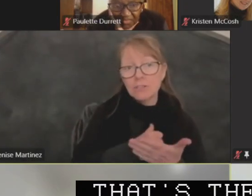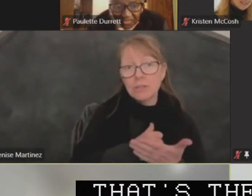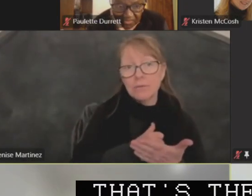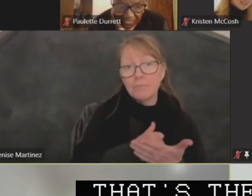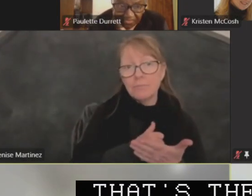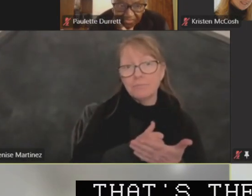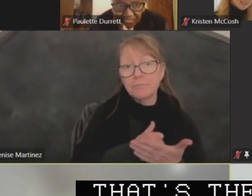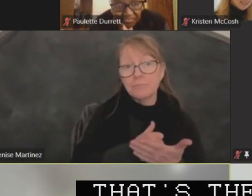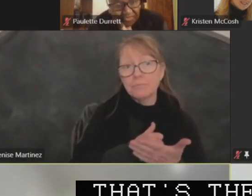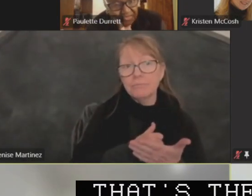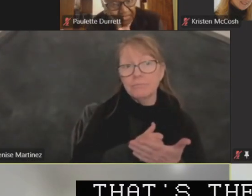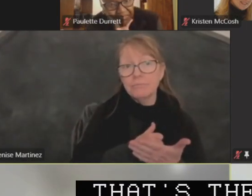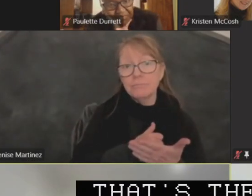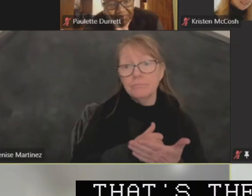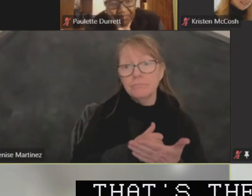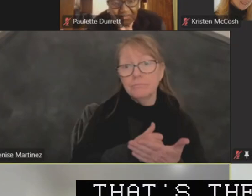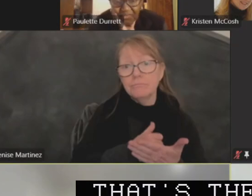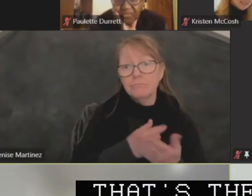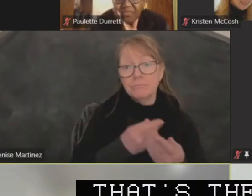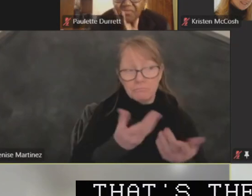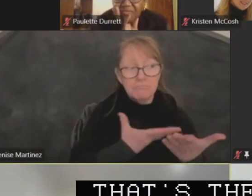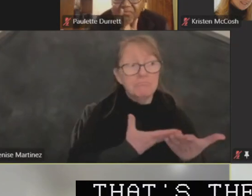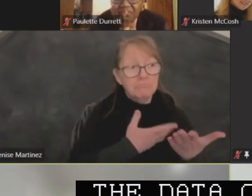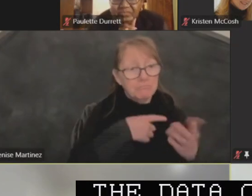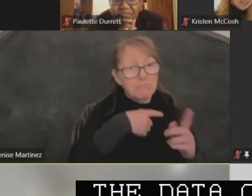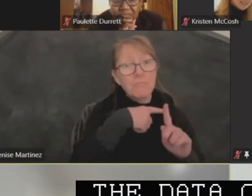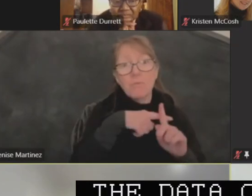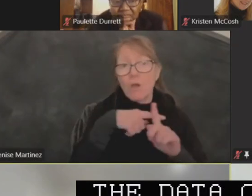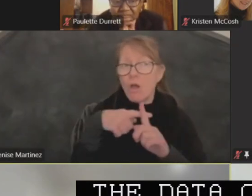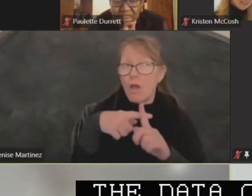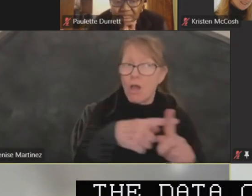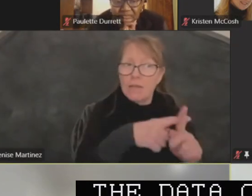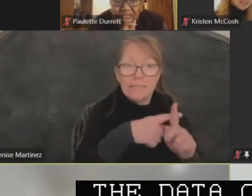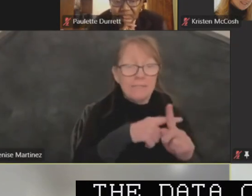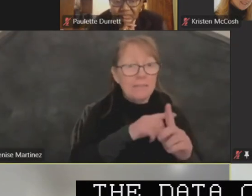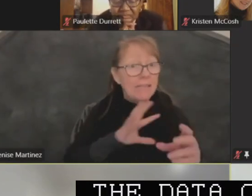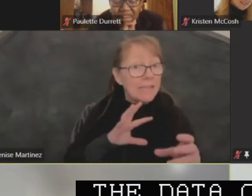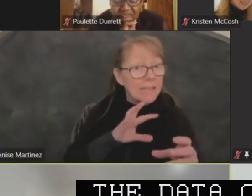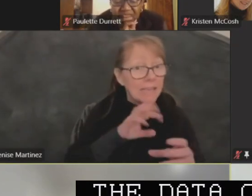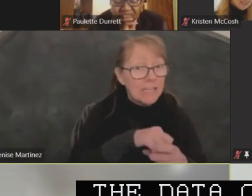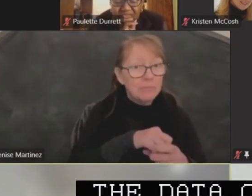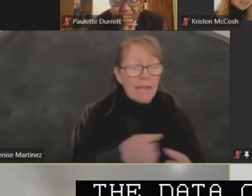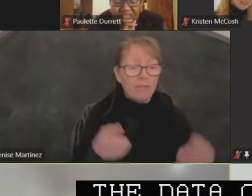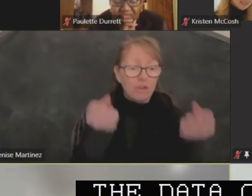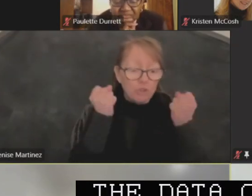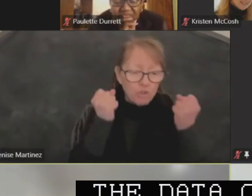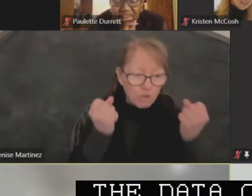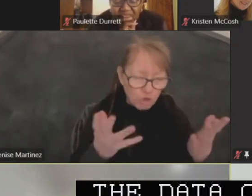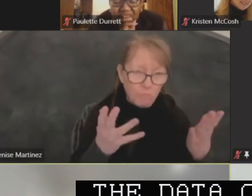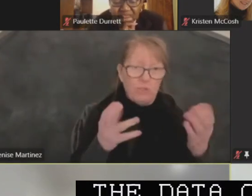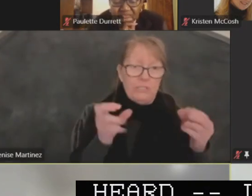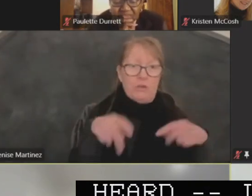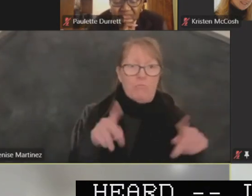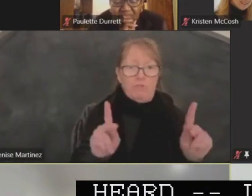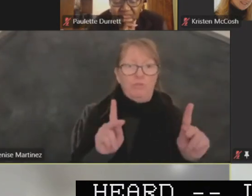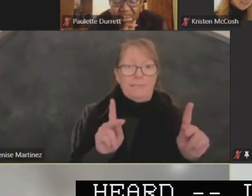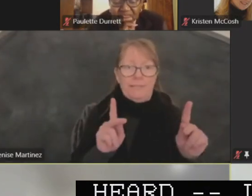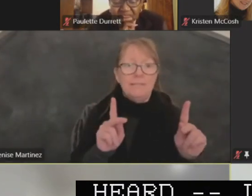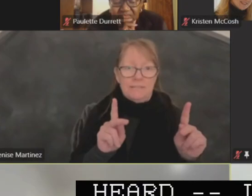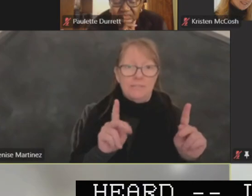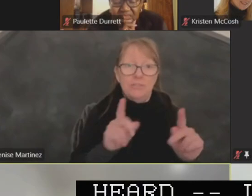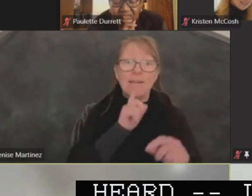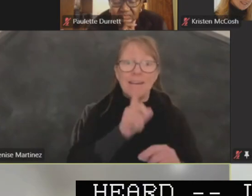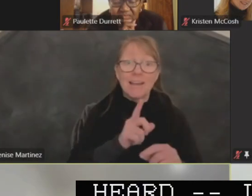I've heard positive feedback on the data collection, the engagement, and the numerous opportunities, right, to actually engage